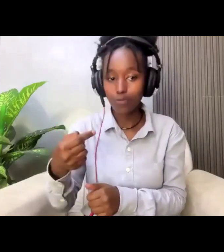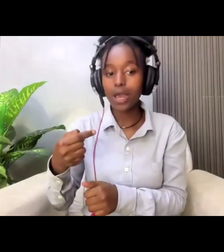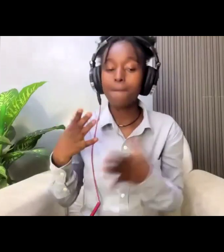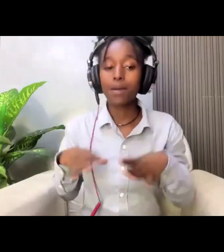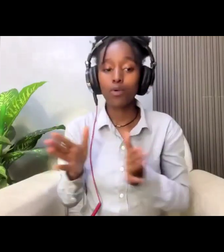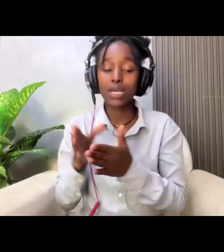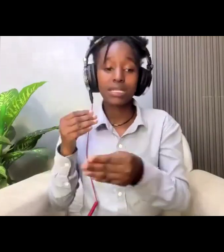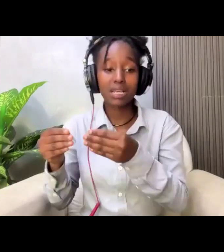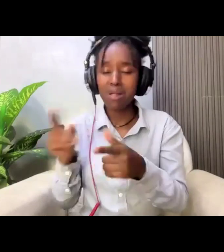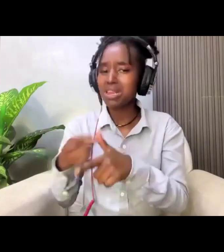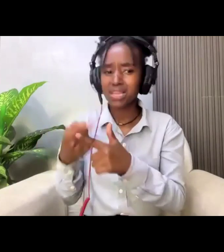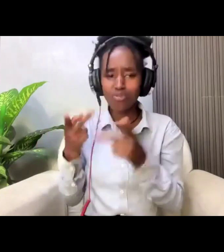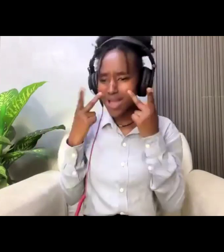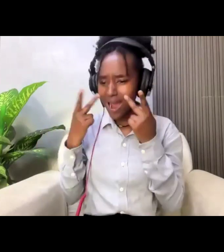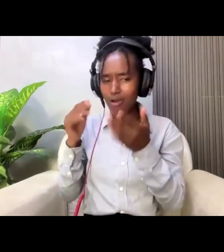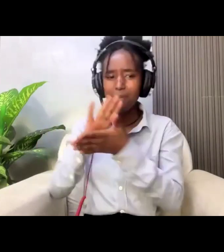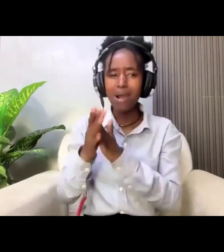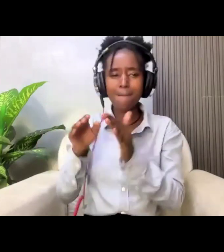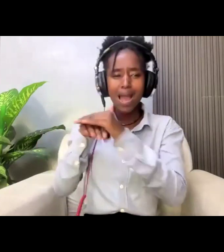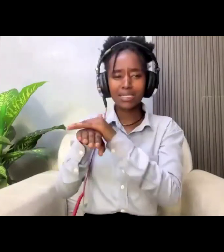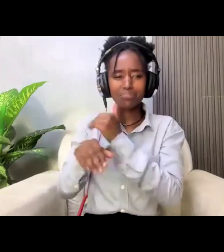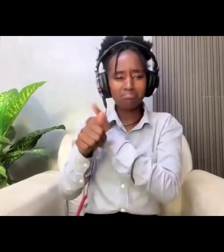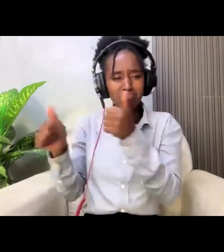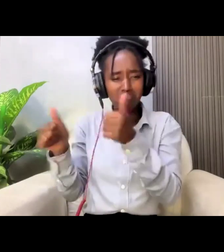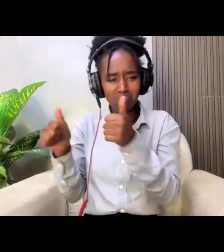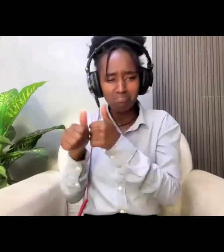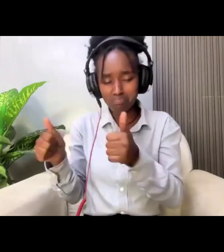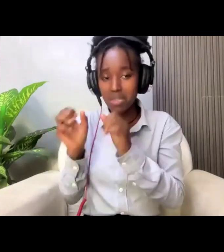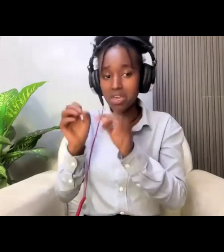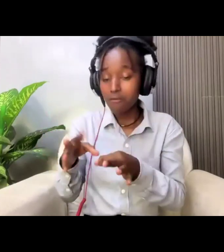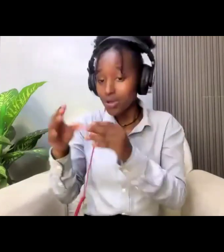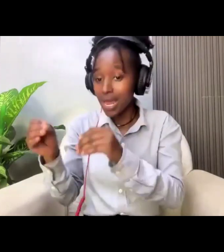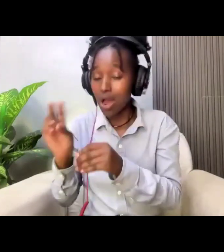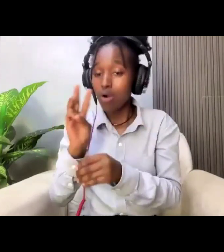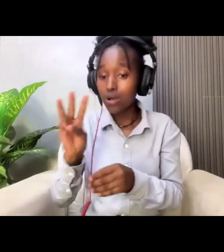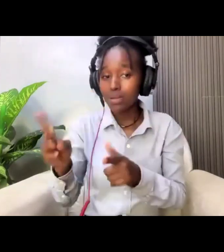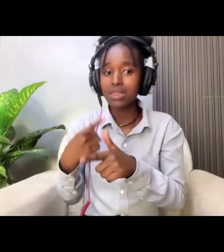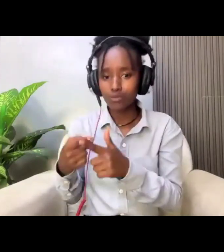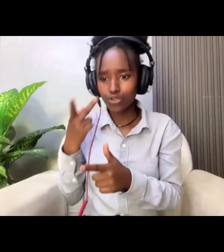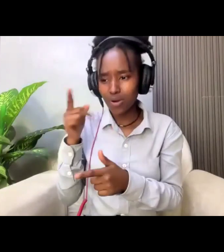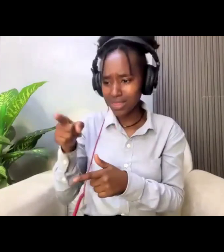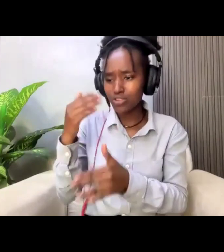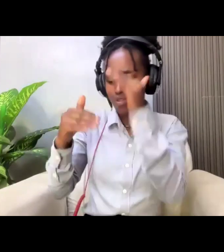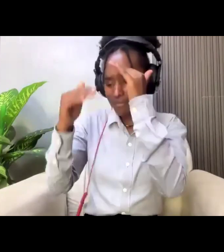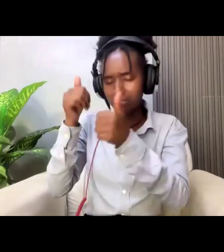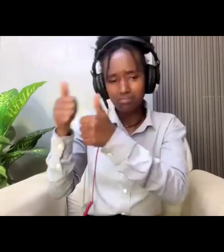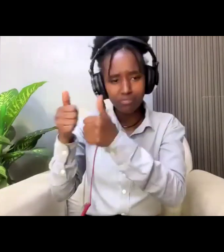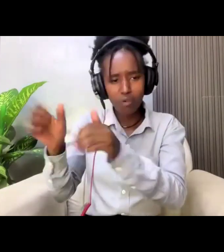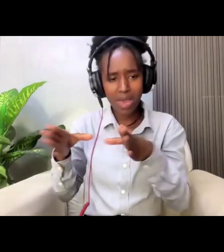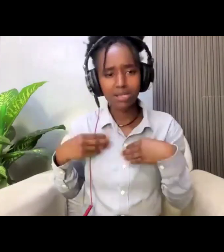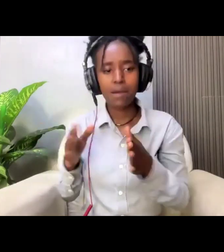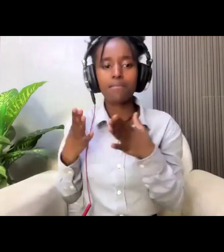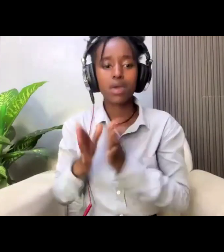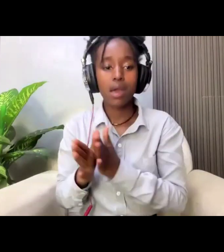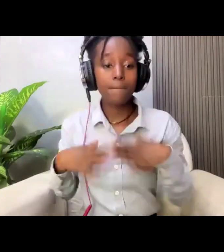at their access areas on their website and you'll see the sorts of things that are available. And I think this awareness raising